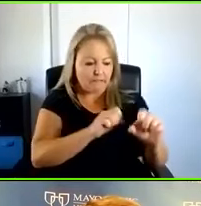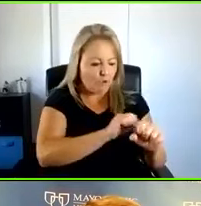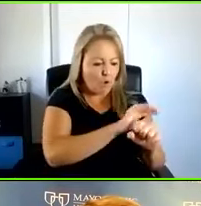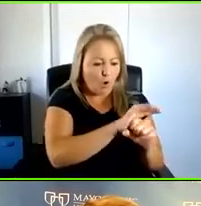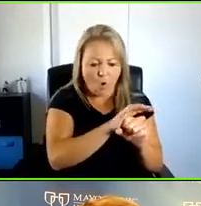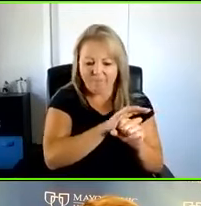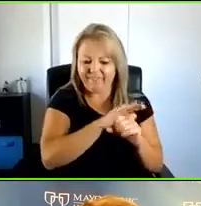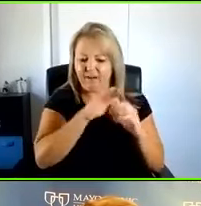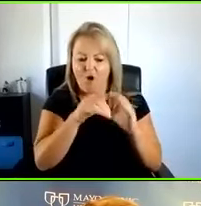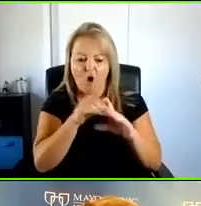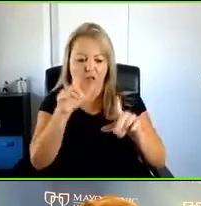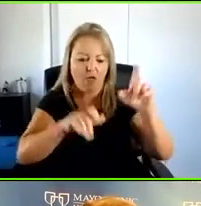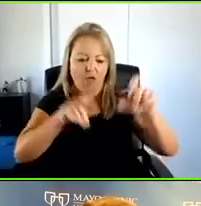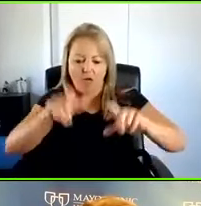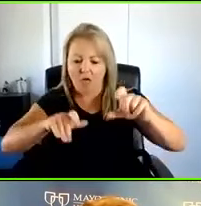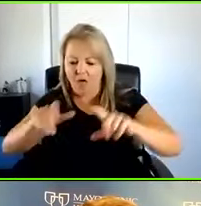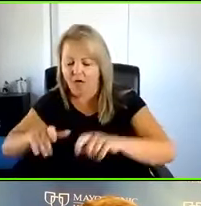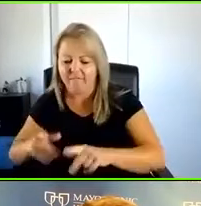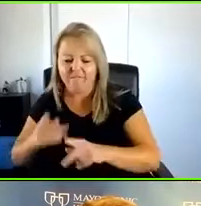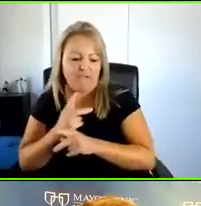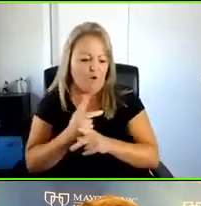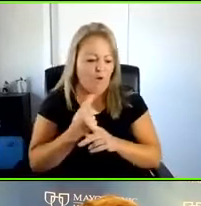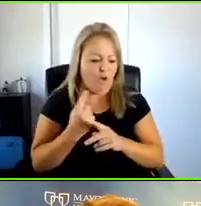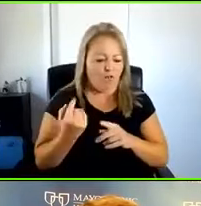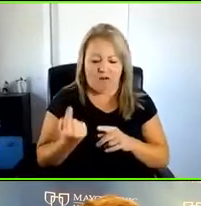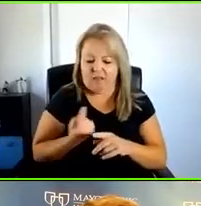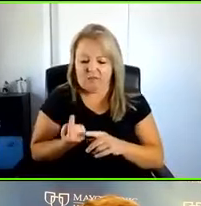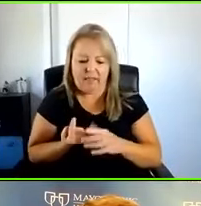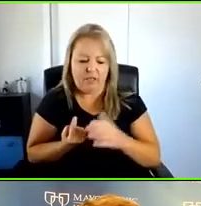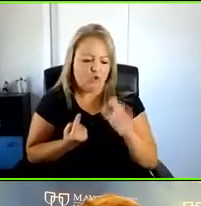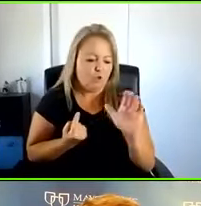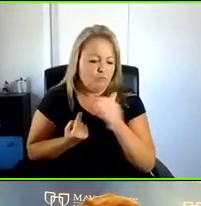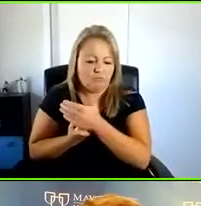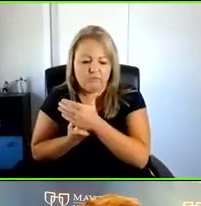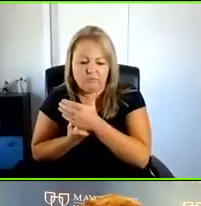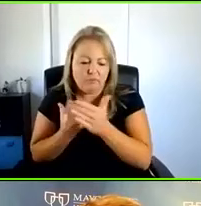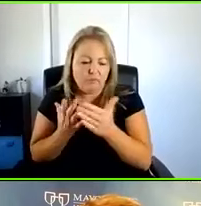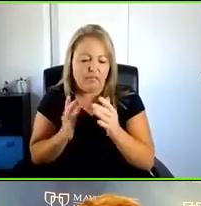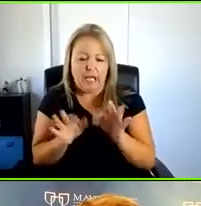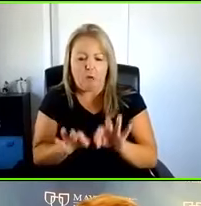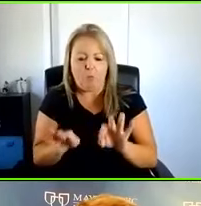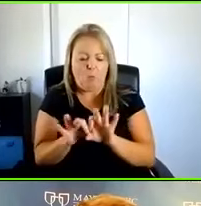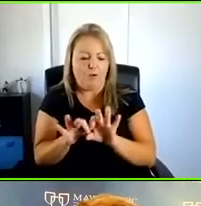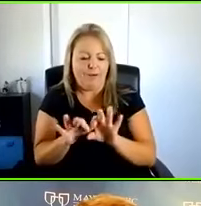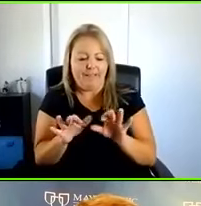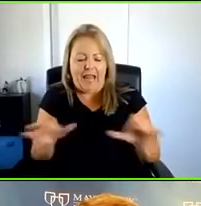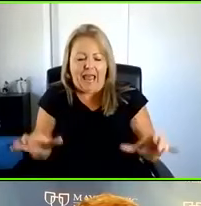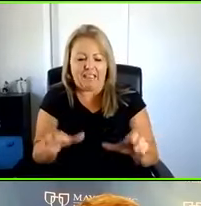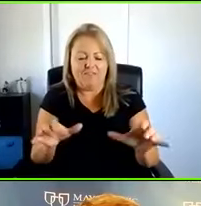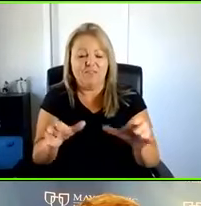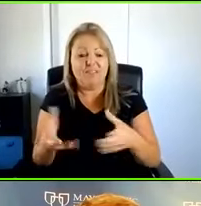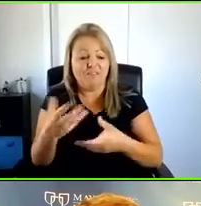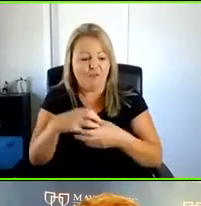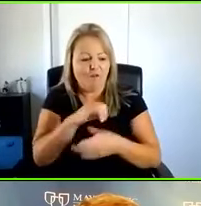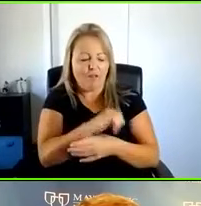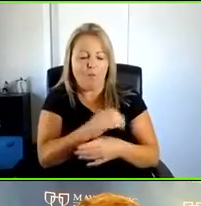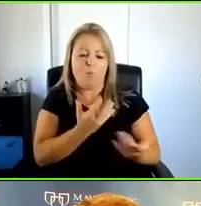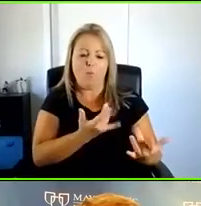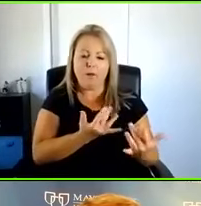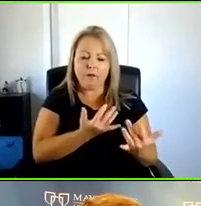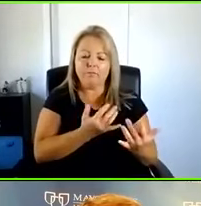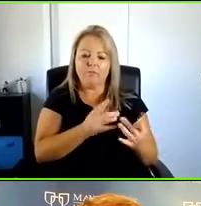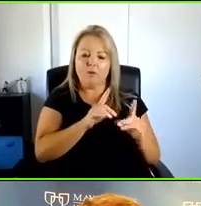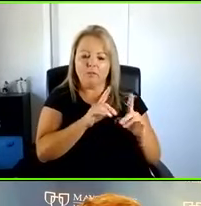doing all of the isolation and important quarantining activities that go around that while we wait on test